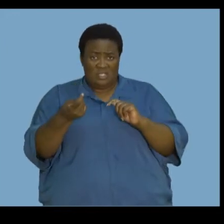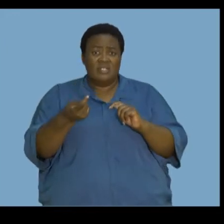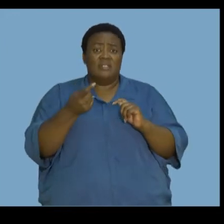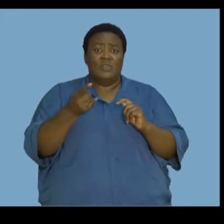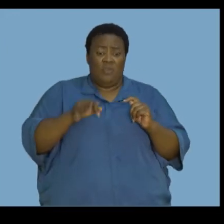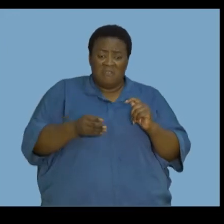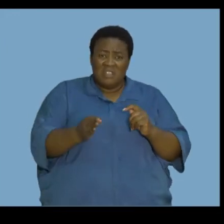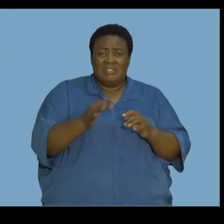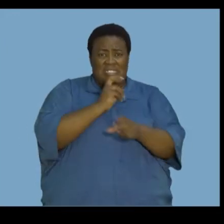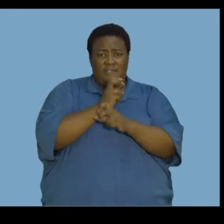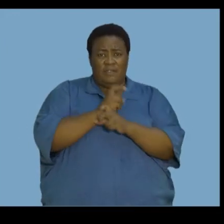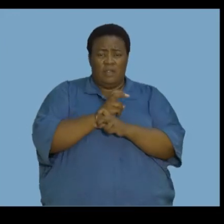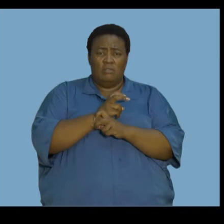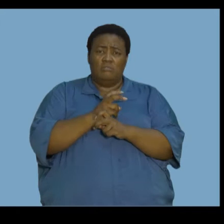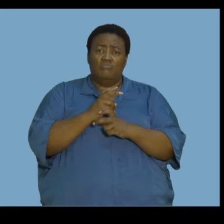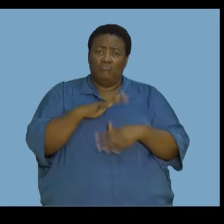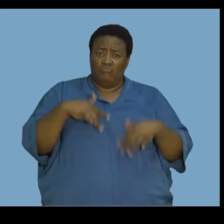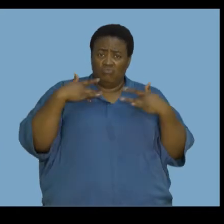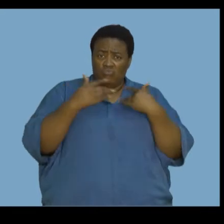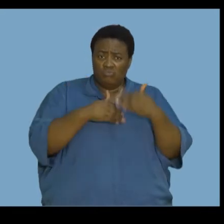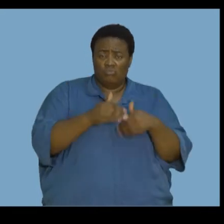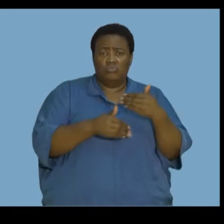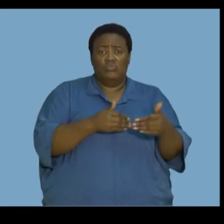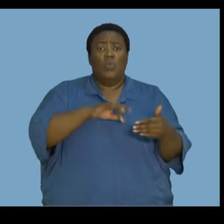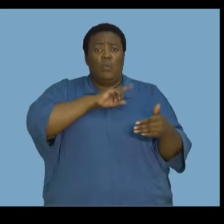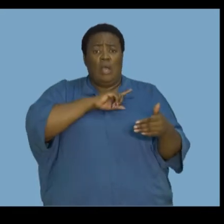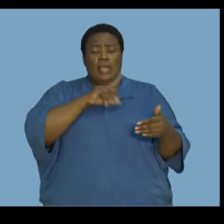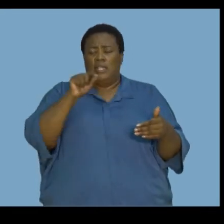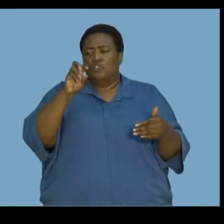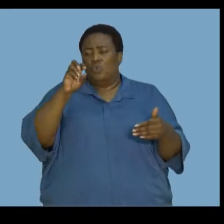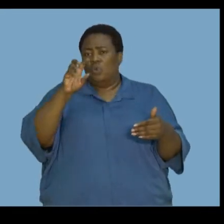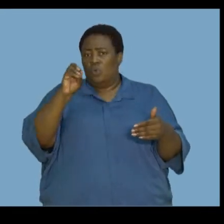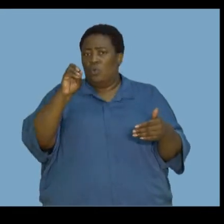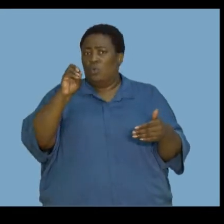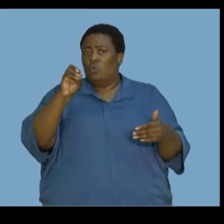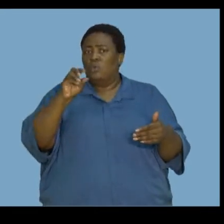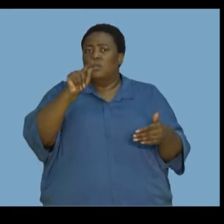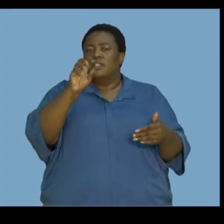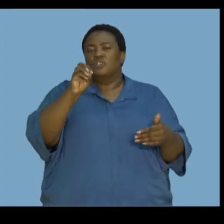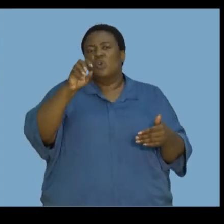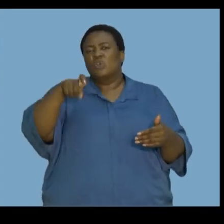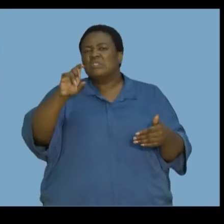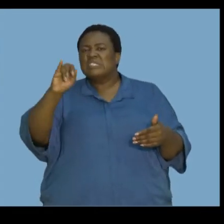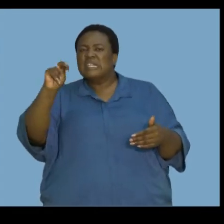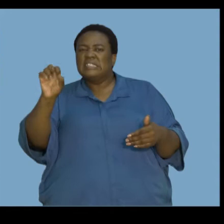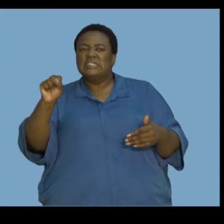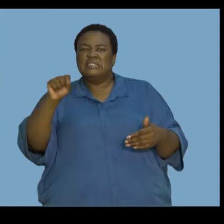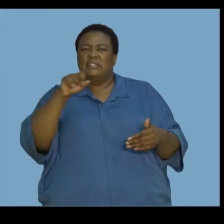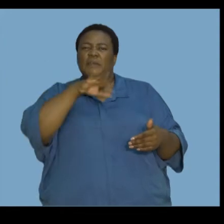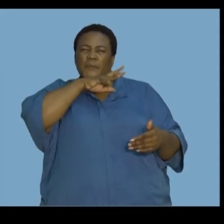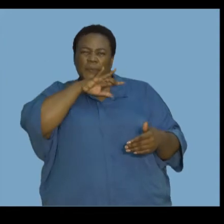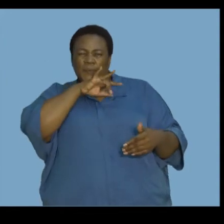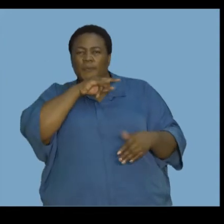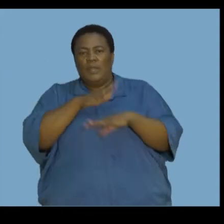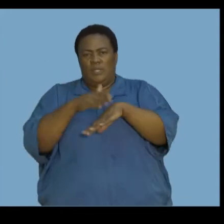organisms to survive in that water because of the accumulation of the biotoxins is compromised, and we see that now we have fish that die, we